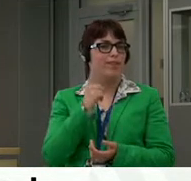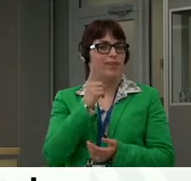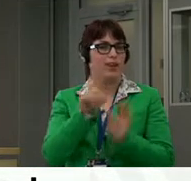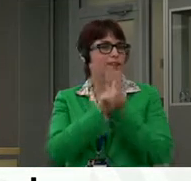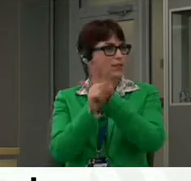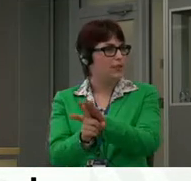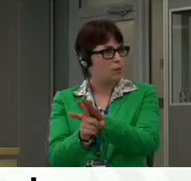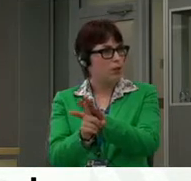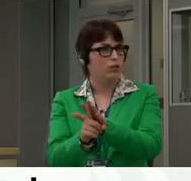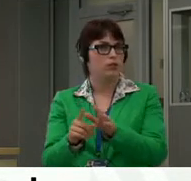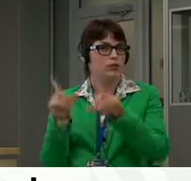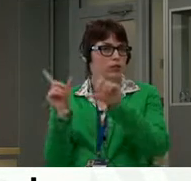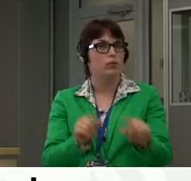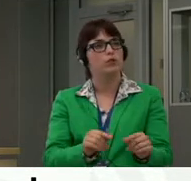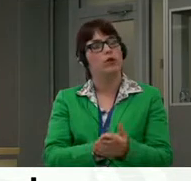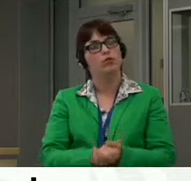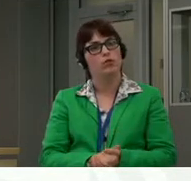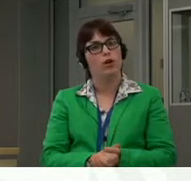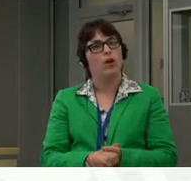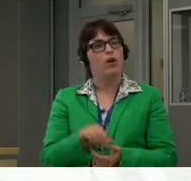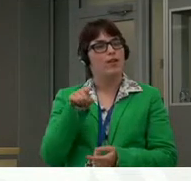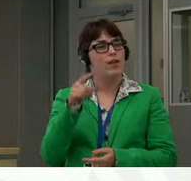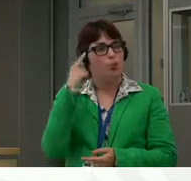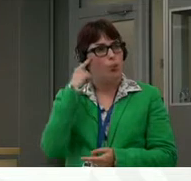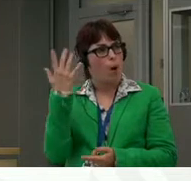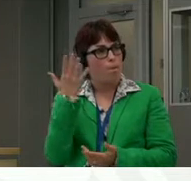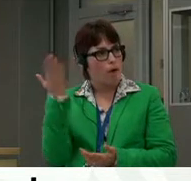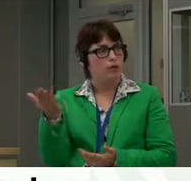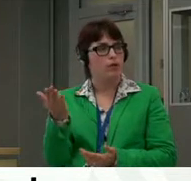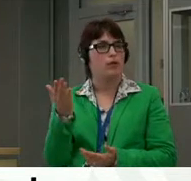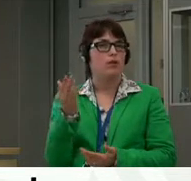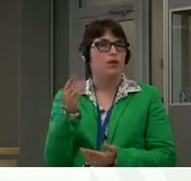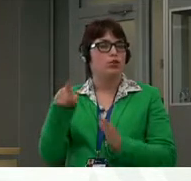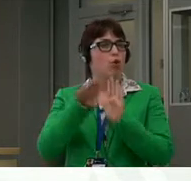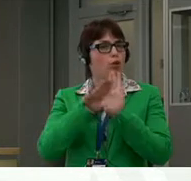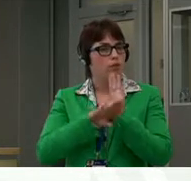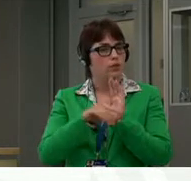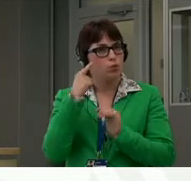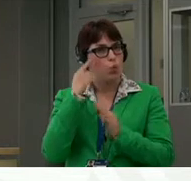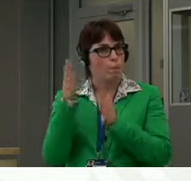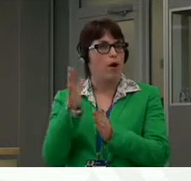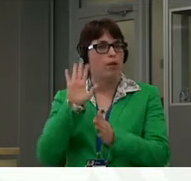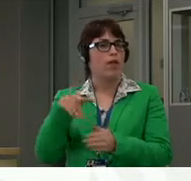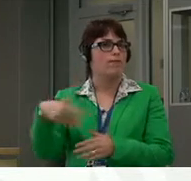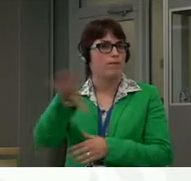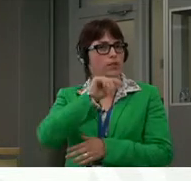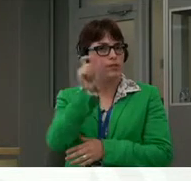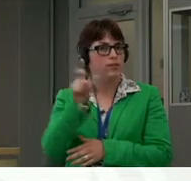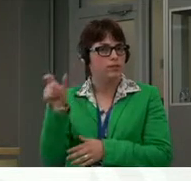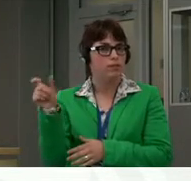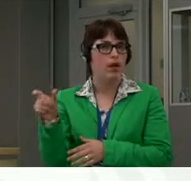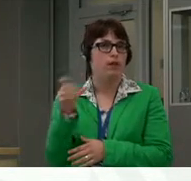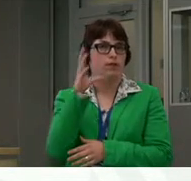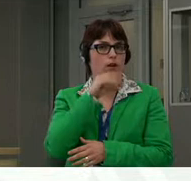full enjoyment of all human rights. And of course, the involvement of representative